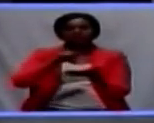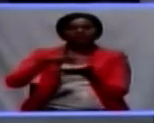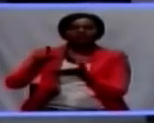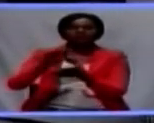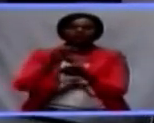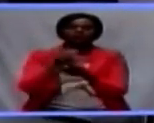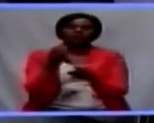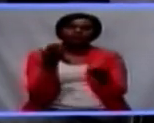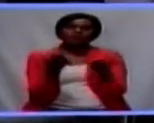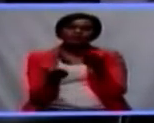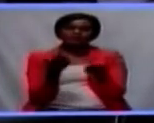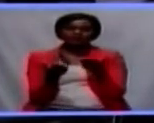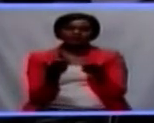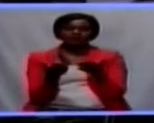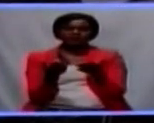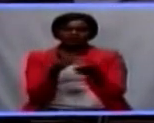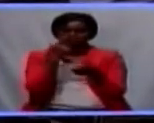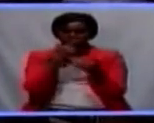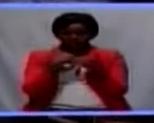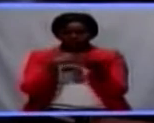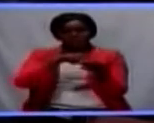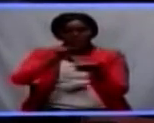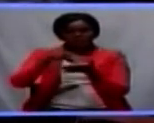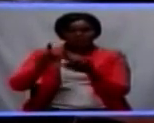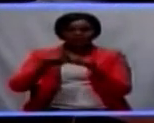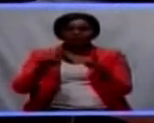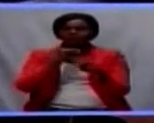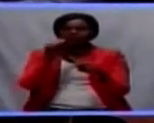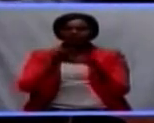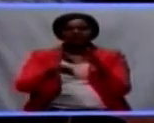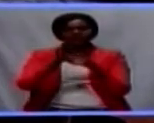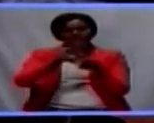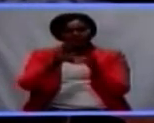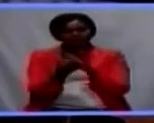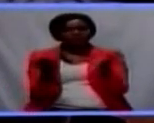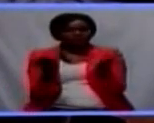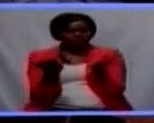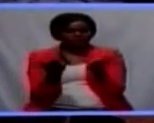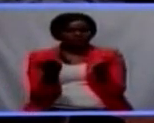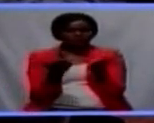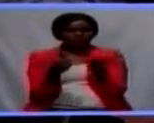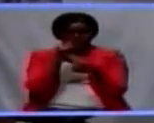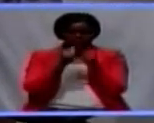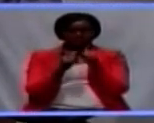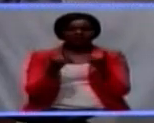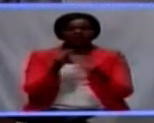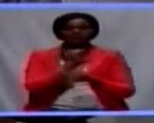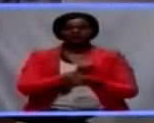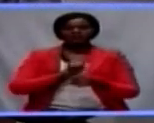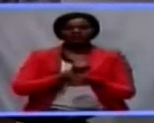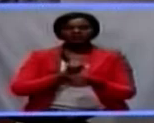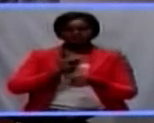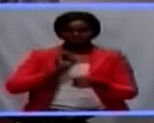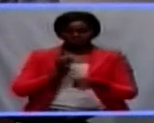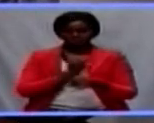that may have paid taxes but did not file their returns. Because unfortunately our system